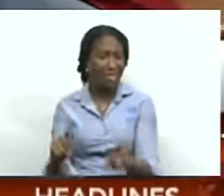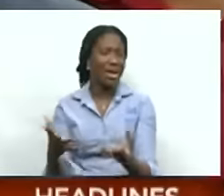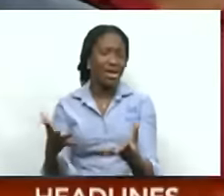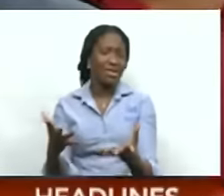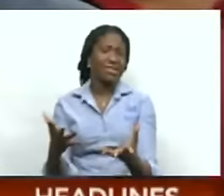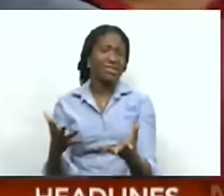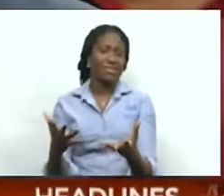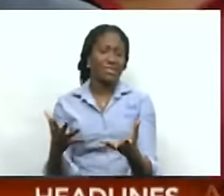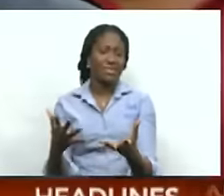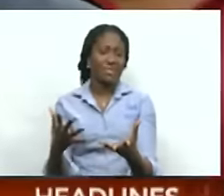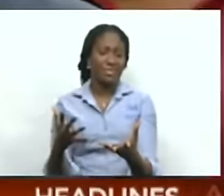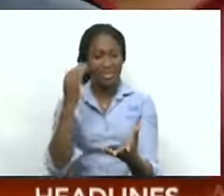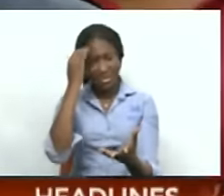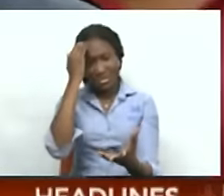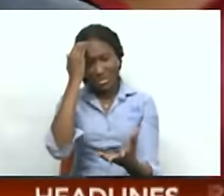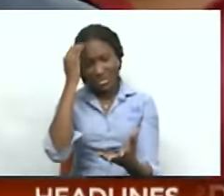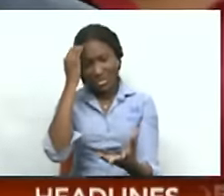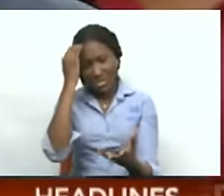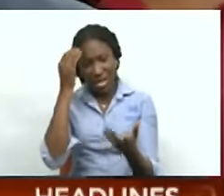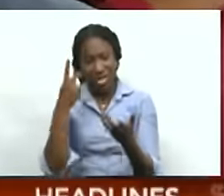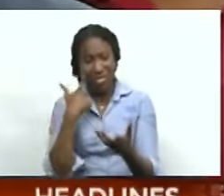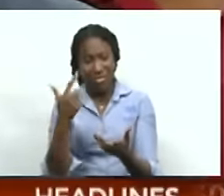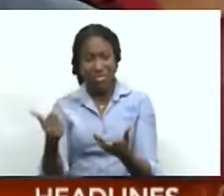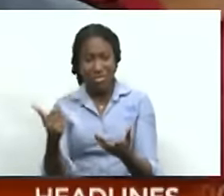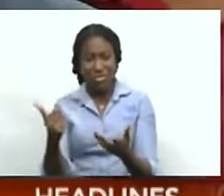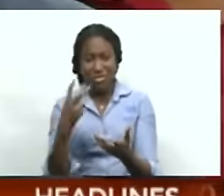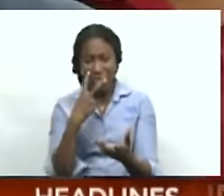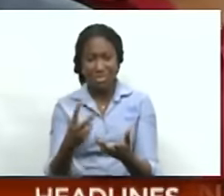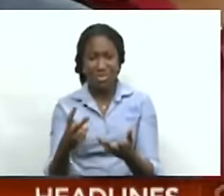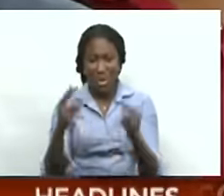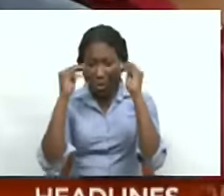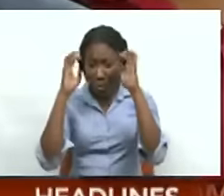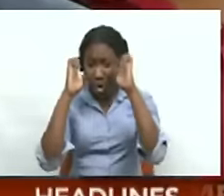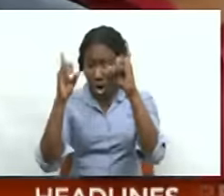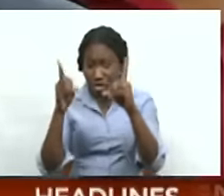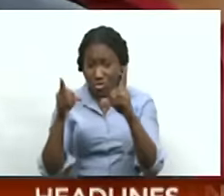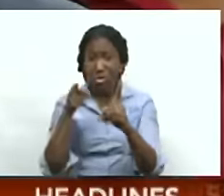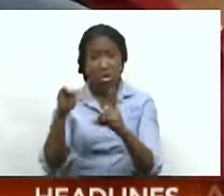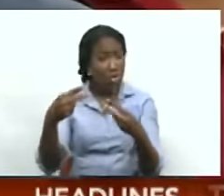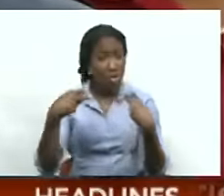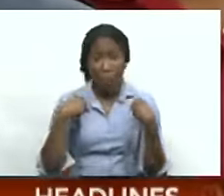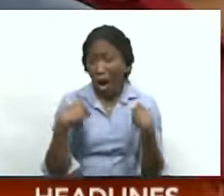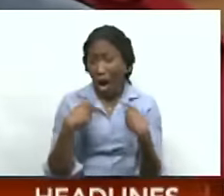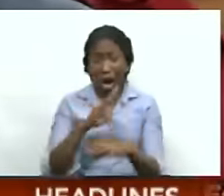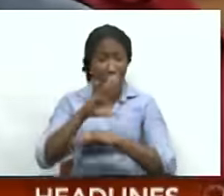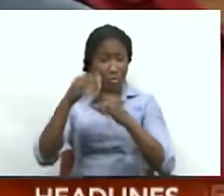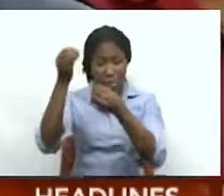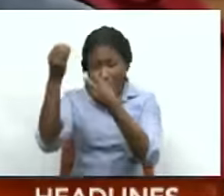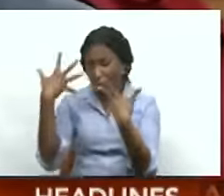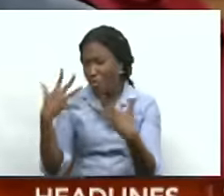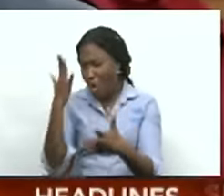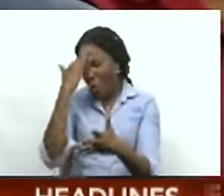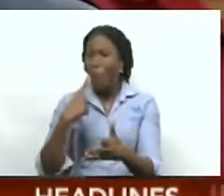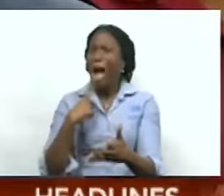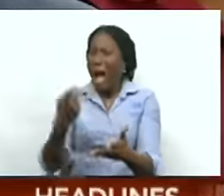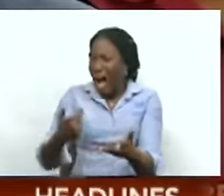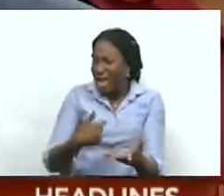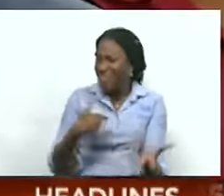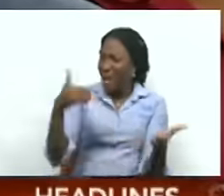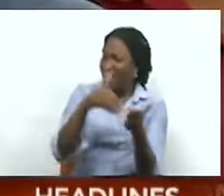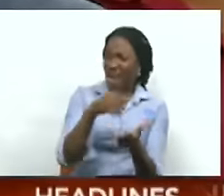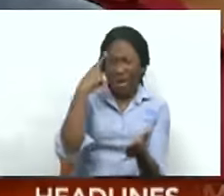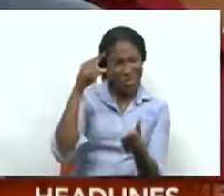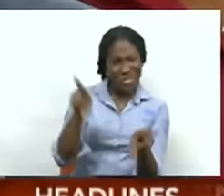lies within the remit of the Ministry of Education, the employer. Why are you asking us now for that? We